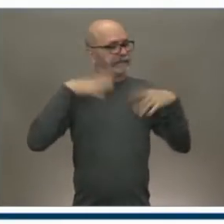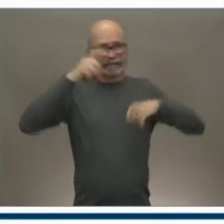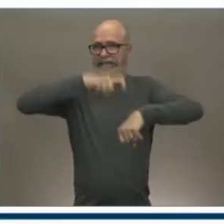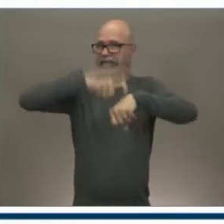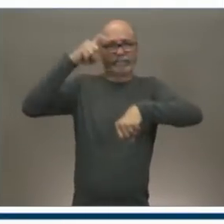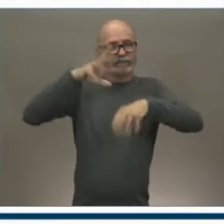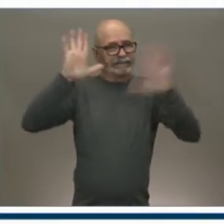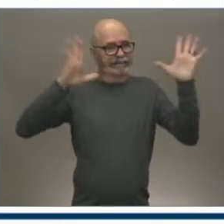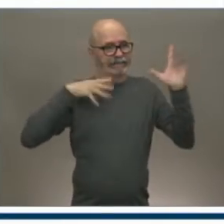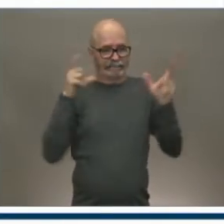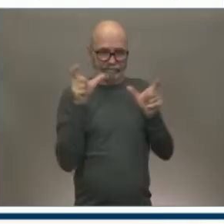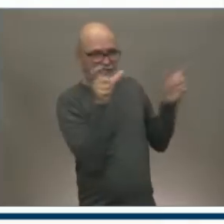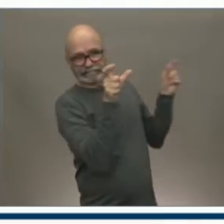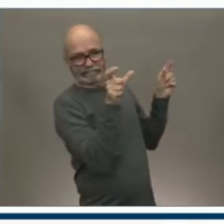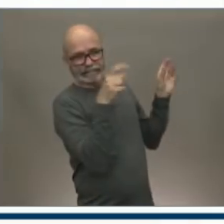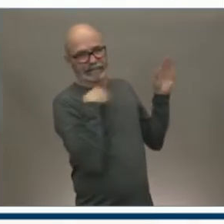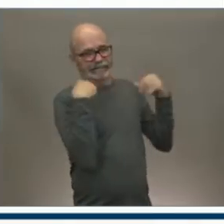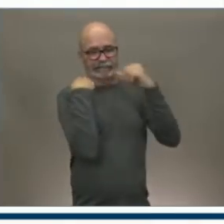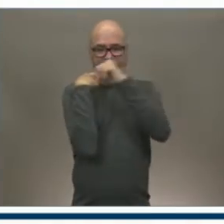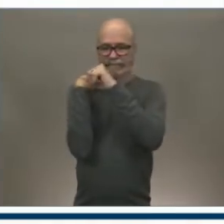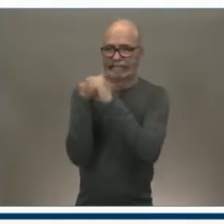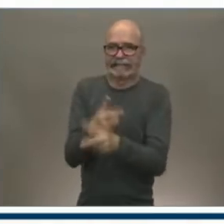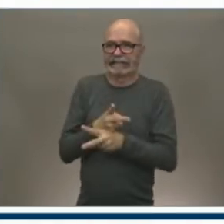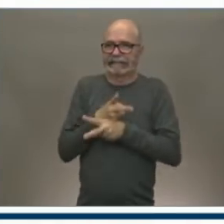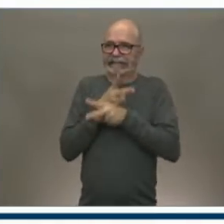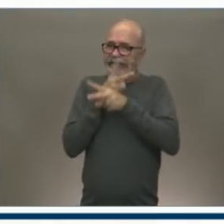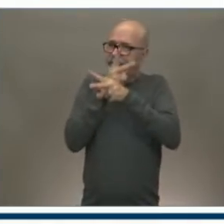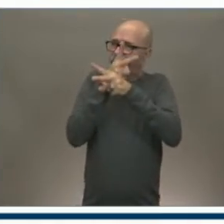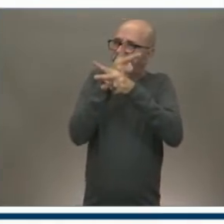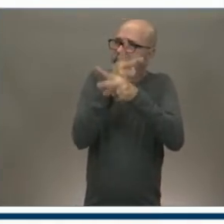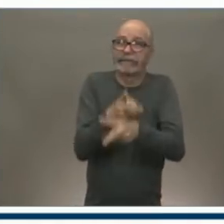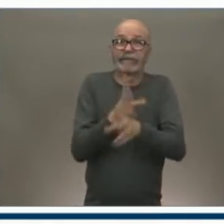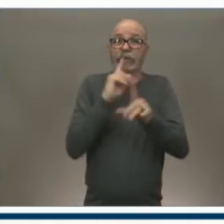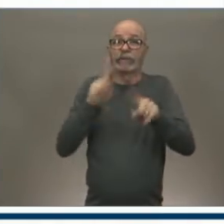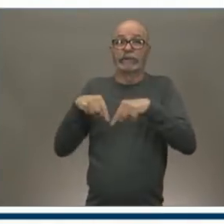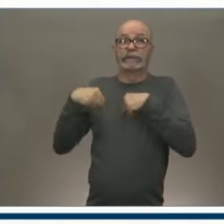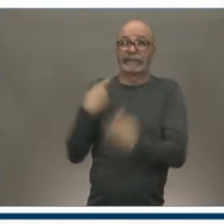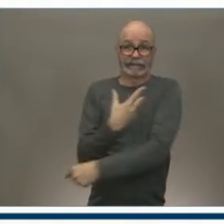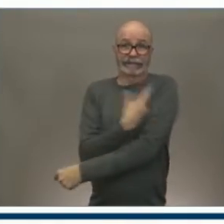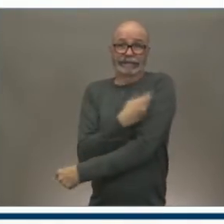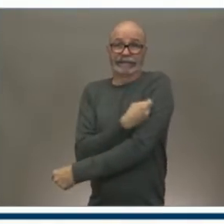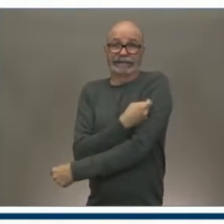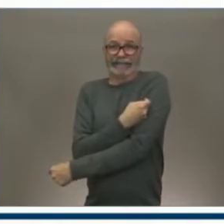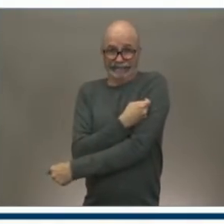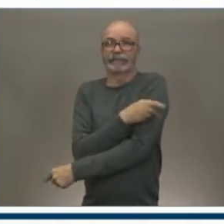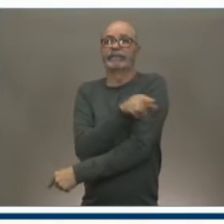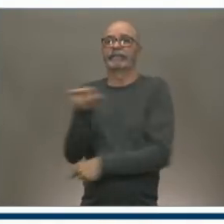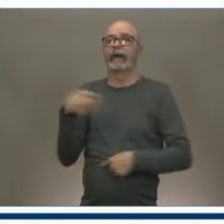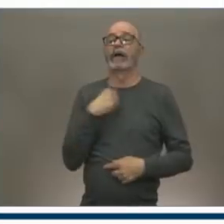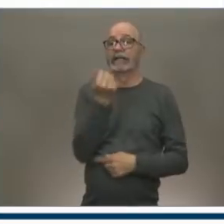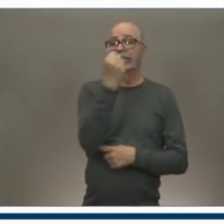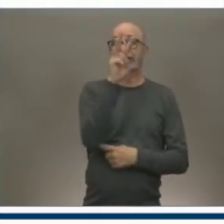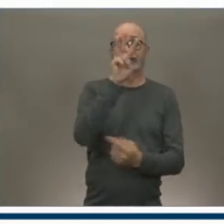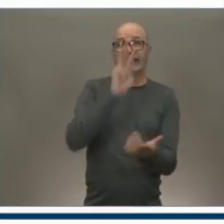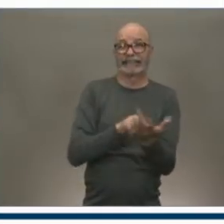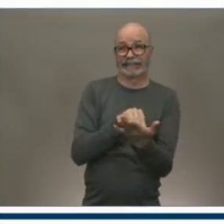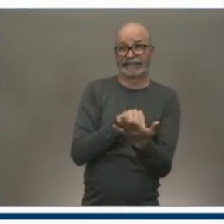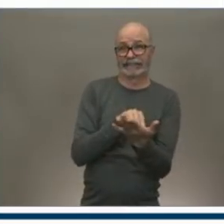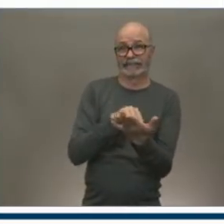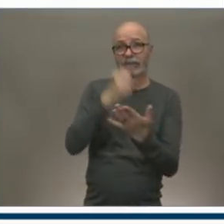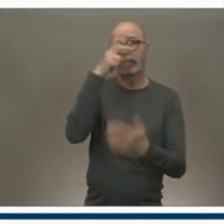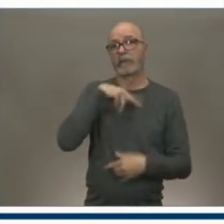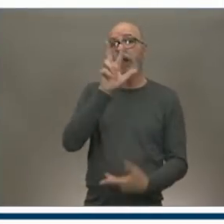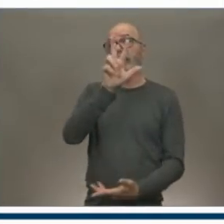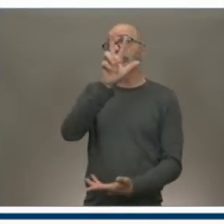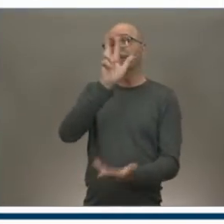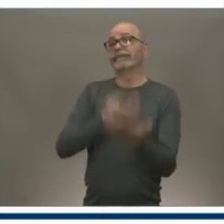continues to roll out, we've administered more than 16,000 doses, and just over 3,500 people are now fully vaccinated.